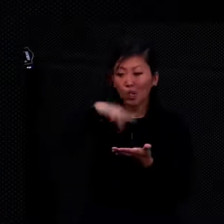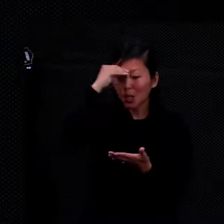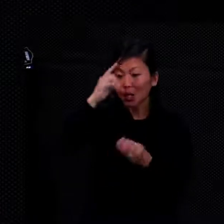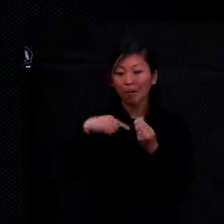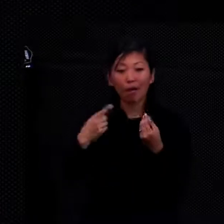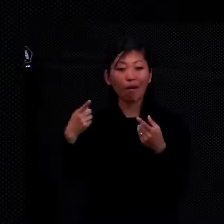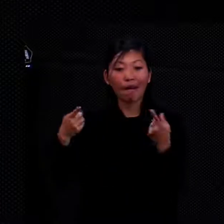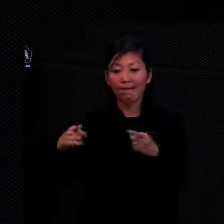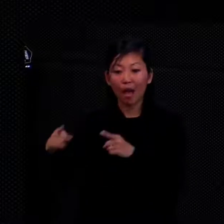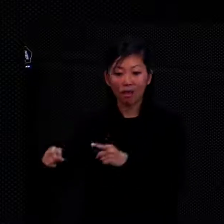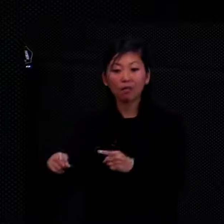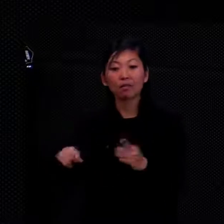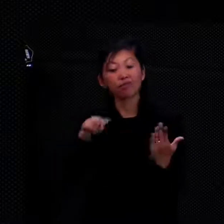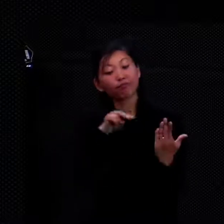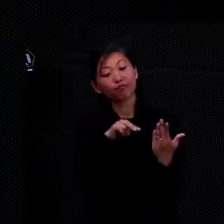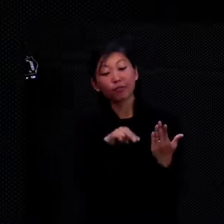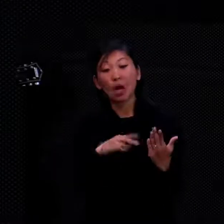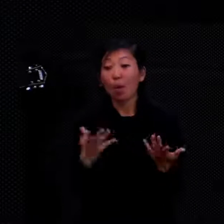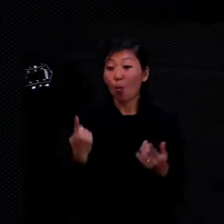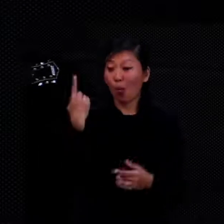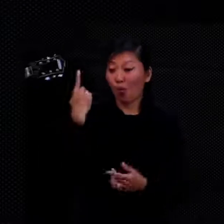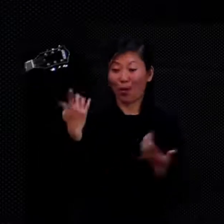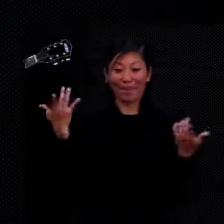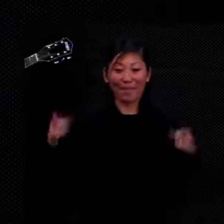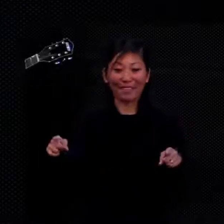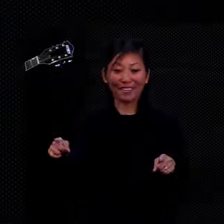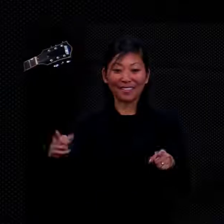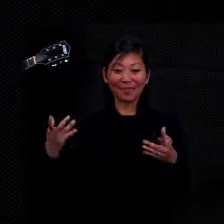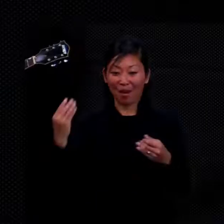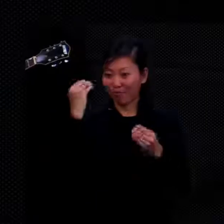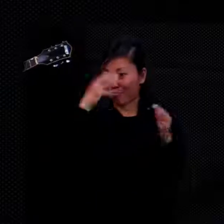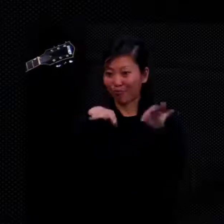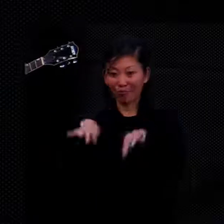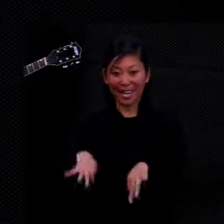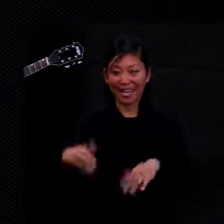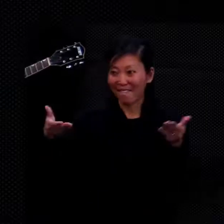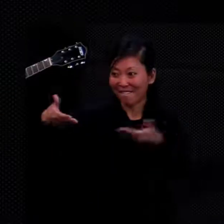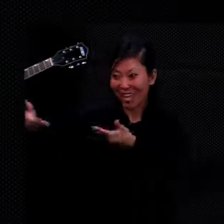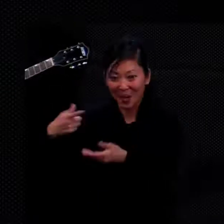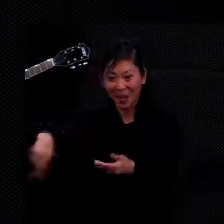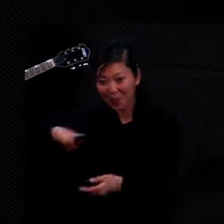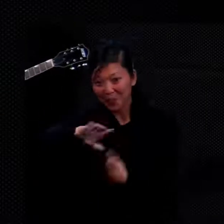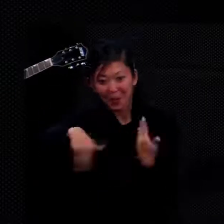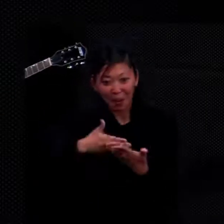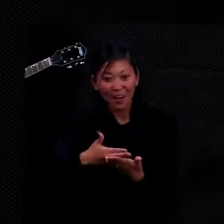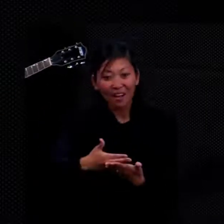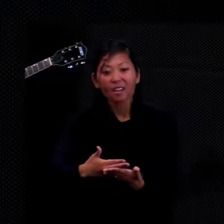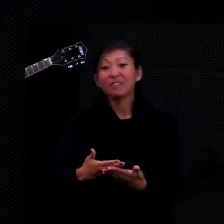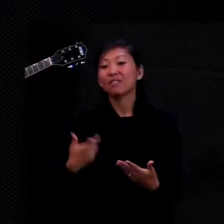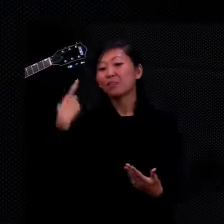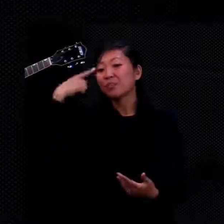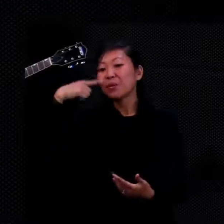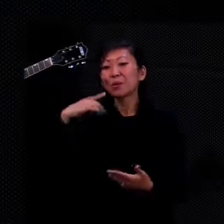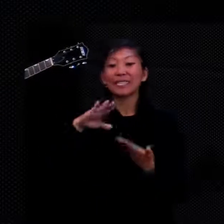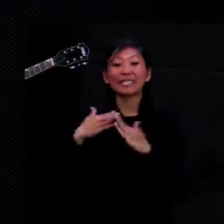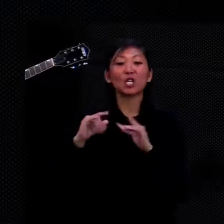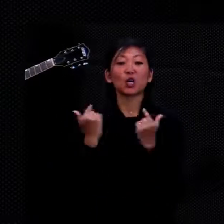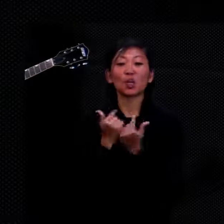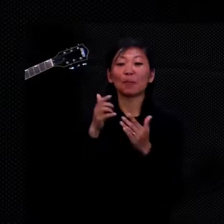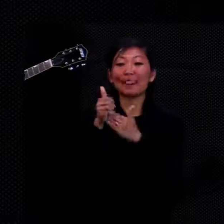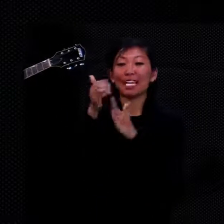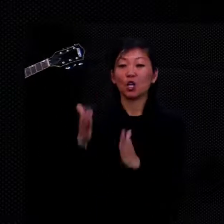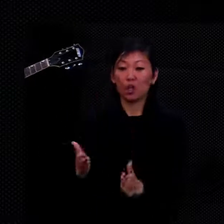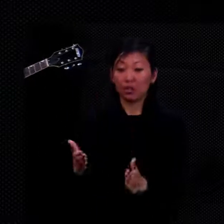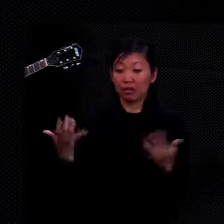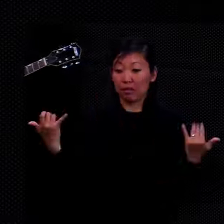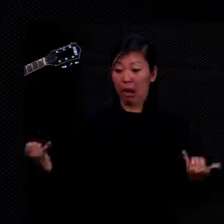that we have coming up. There is one event I wanted to extend and invite you to. That's for our city group leaders who are